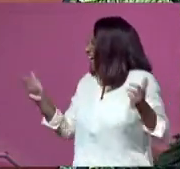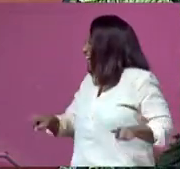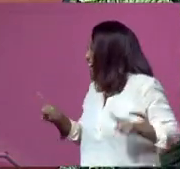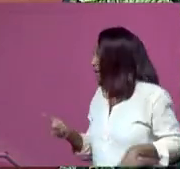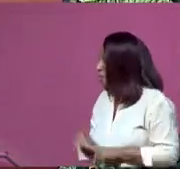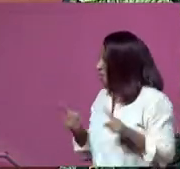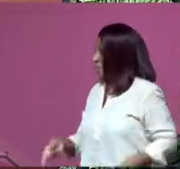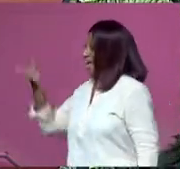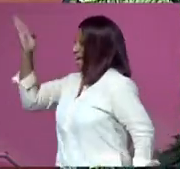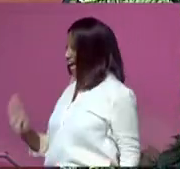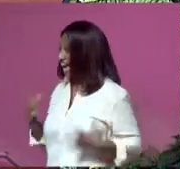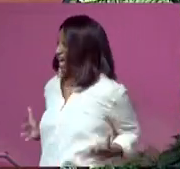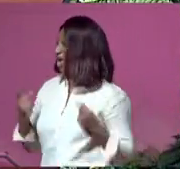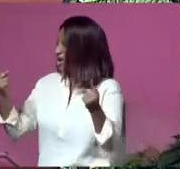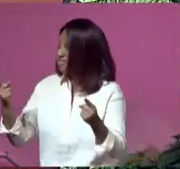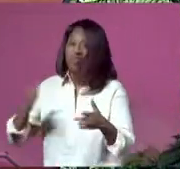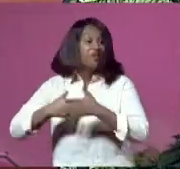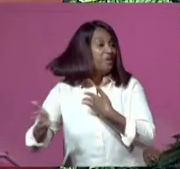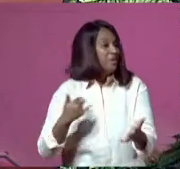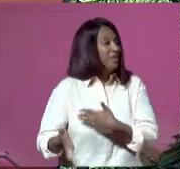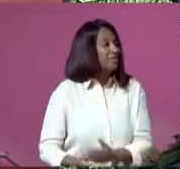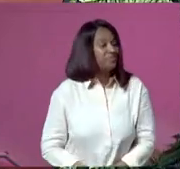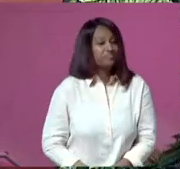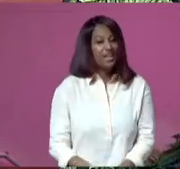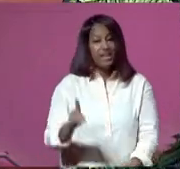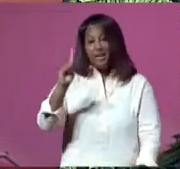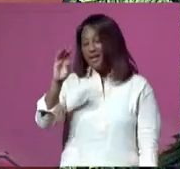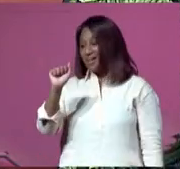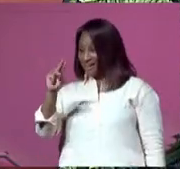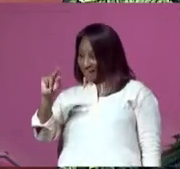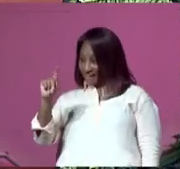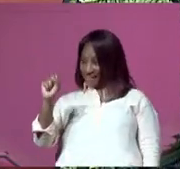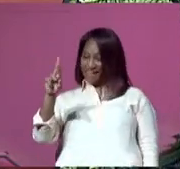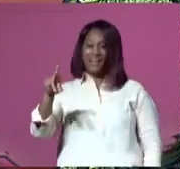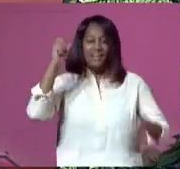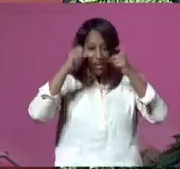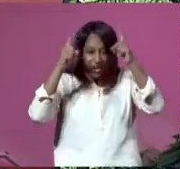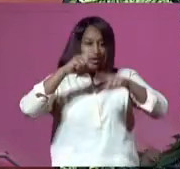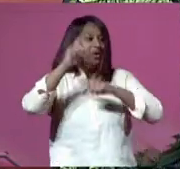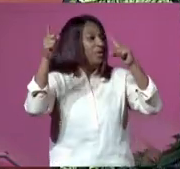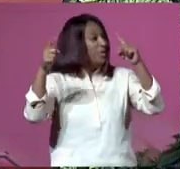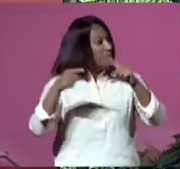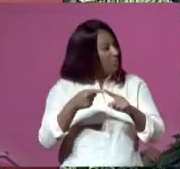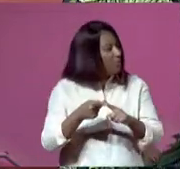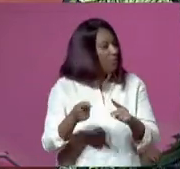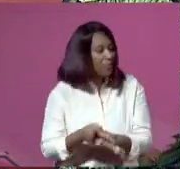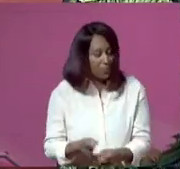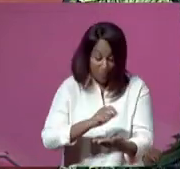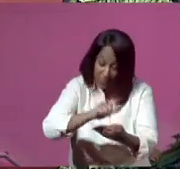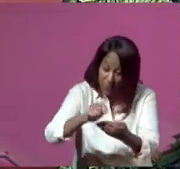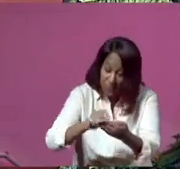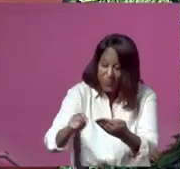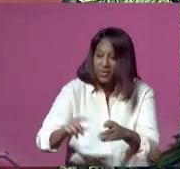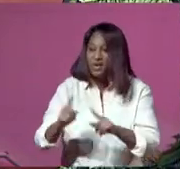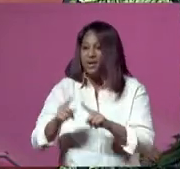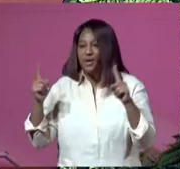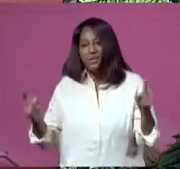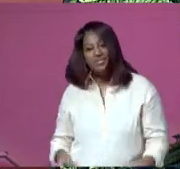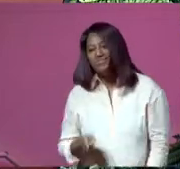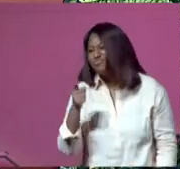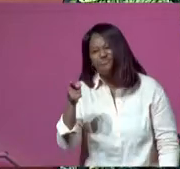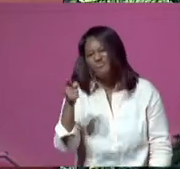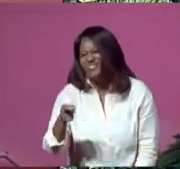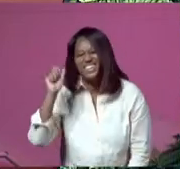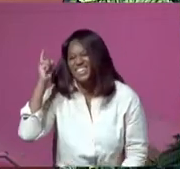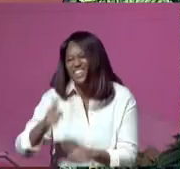but God did it anyhow. The banker got surprised when they took down your info but warned you it couldn't